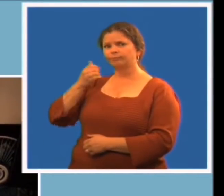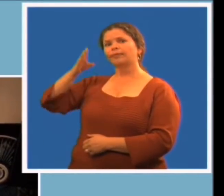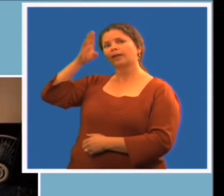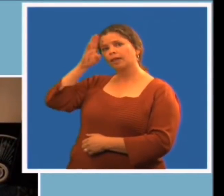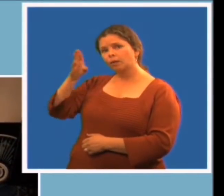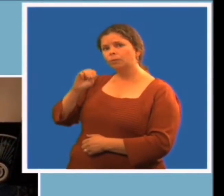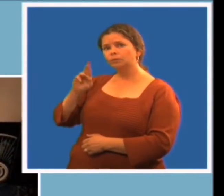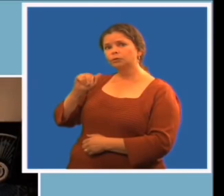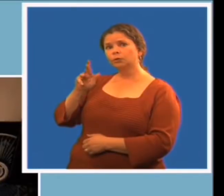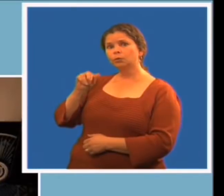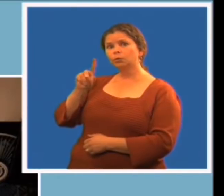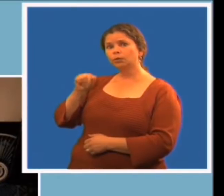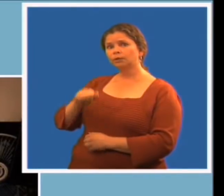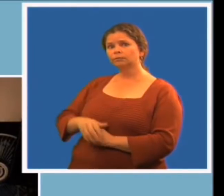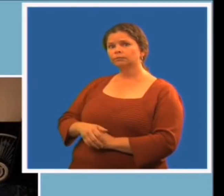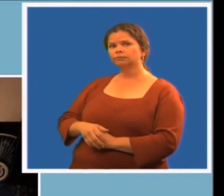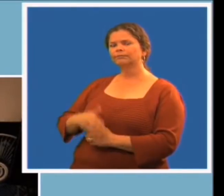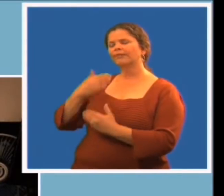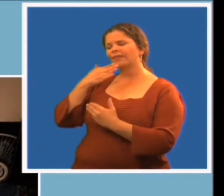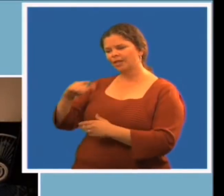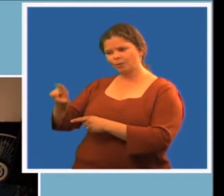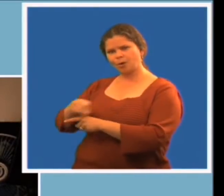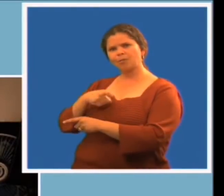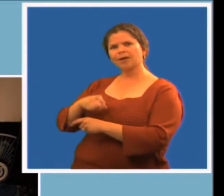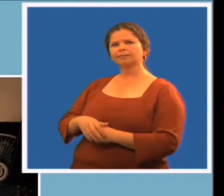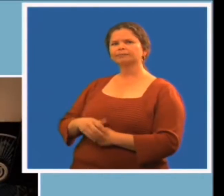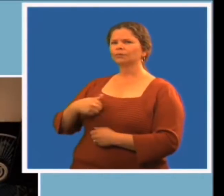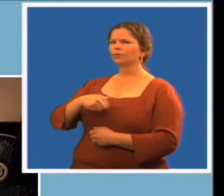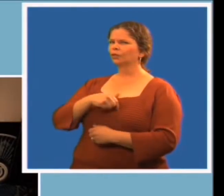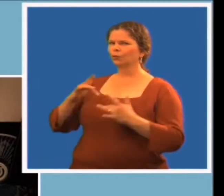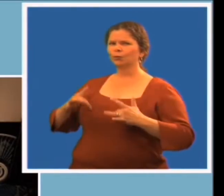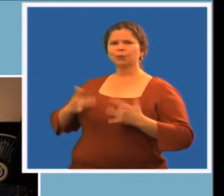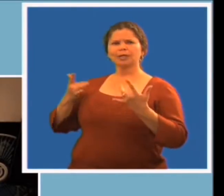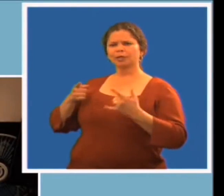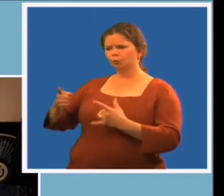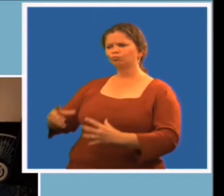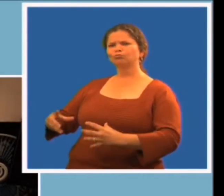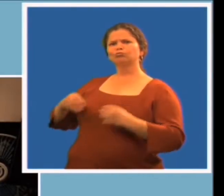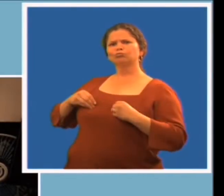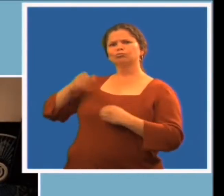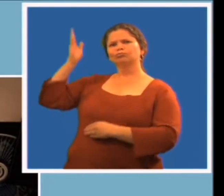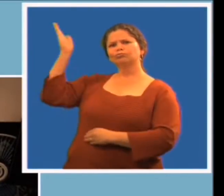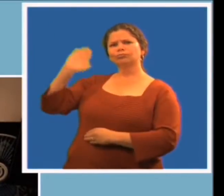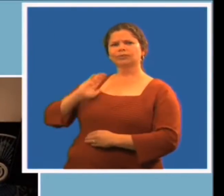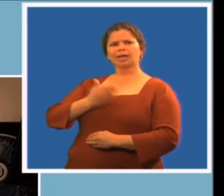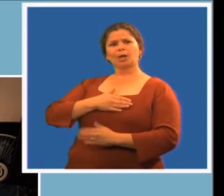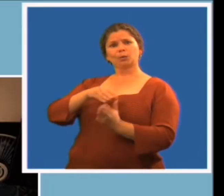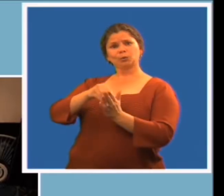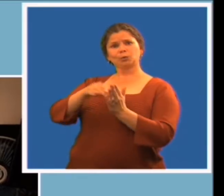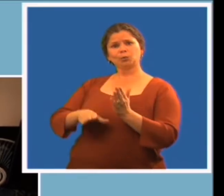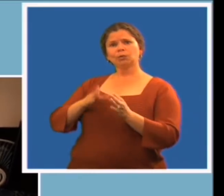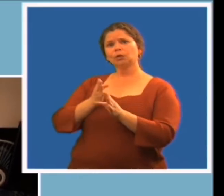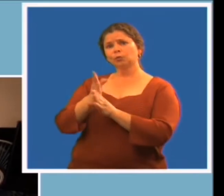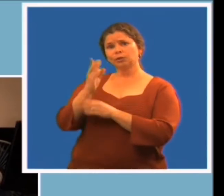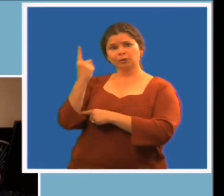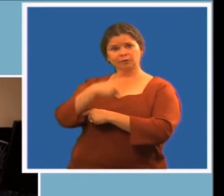may need some help when you arrive, so I was calling to make sure we have everything you need. 1 second.